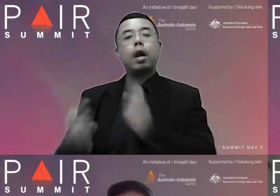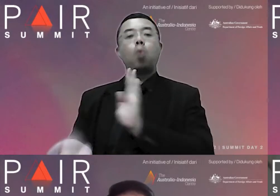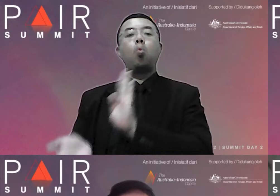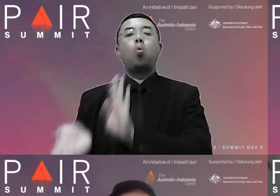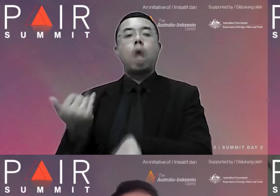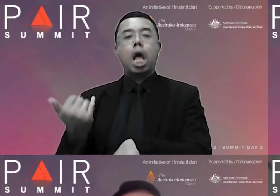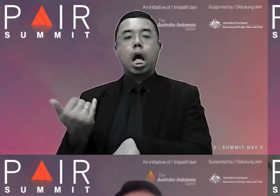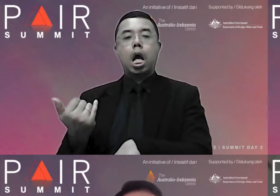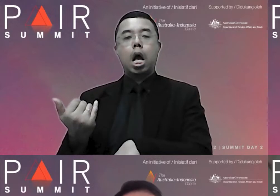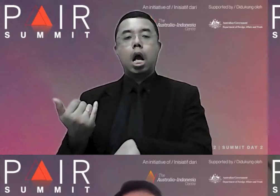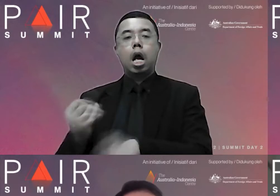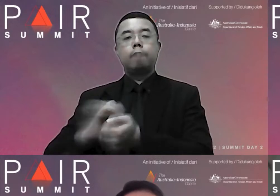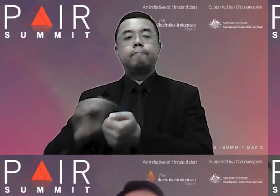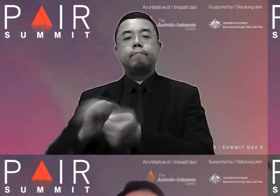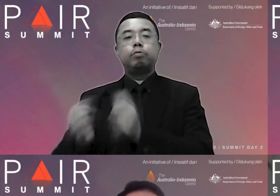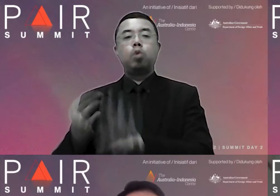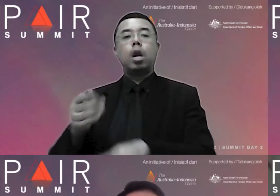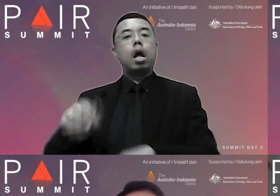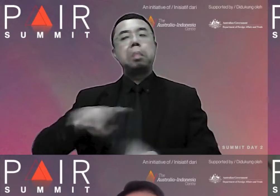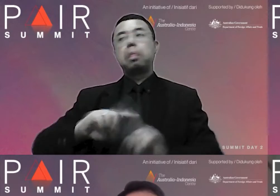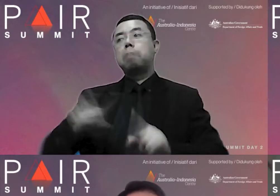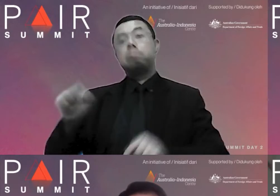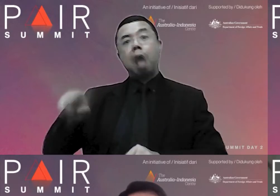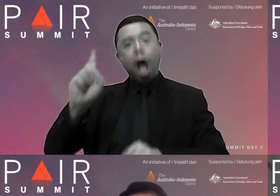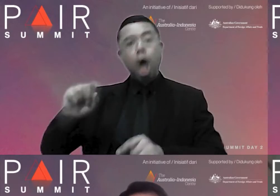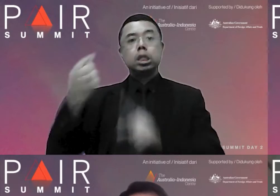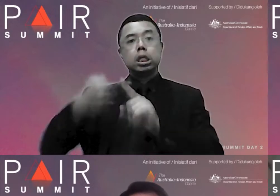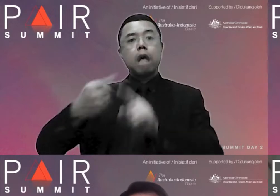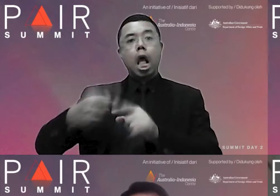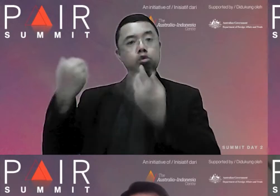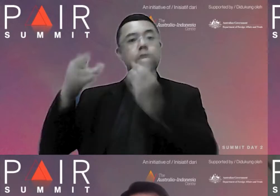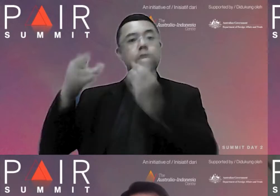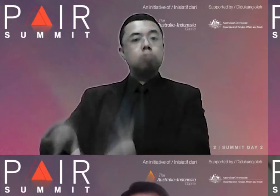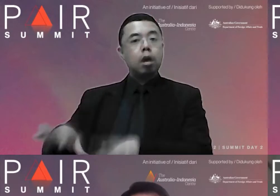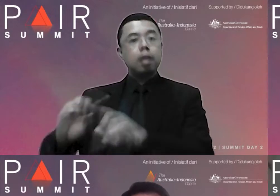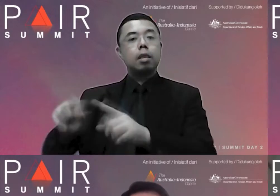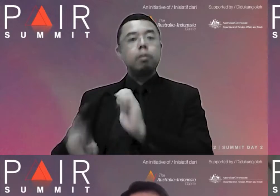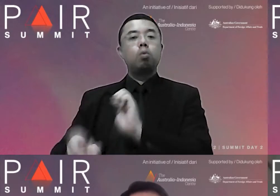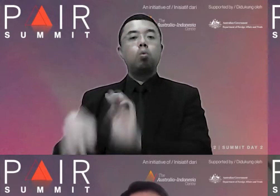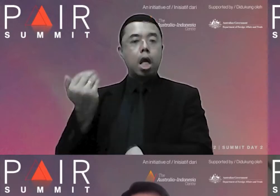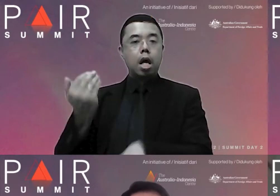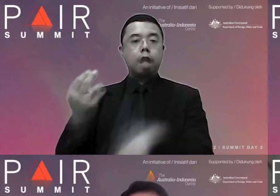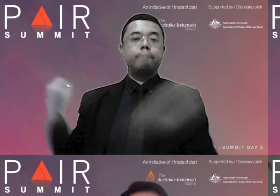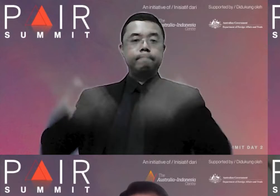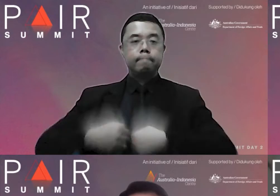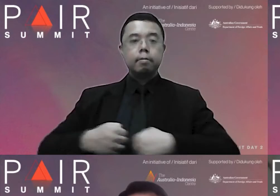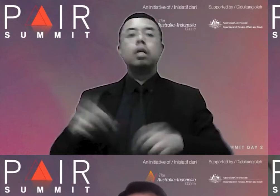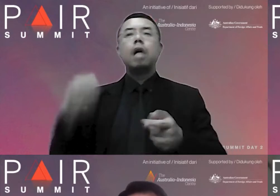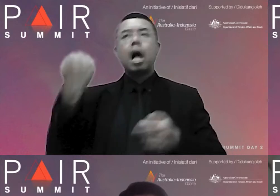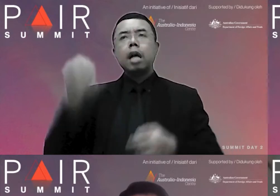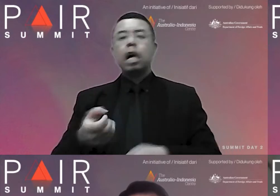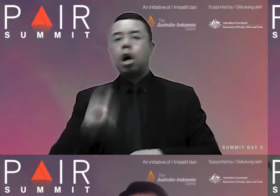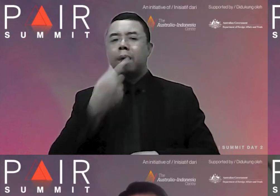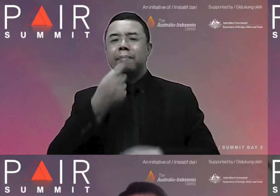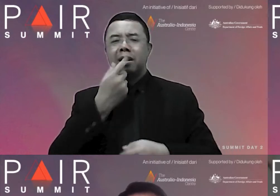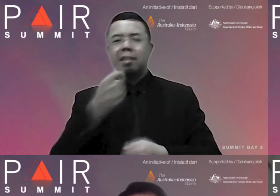second example. Of course, the third one is the treatment of the staff who get infected by the COVID-19. Some hospitals, they provide the facilities to